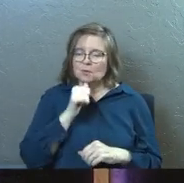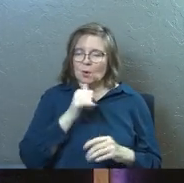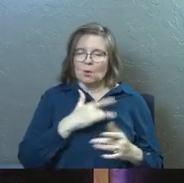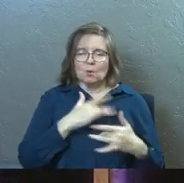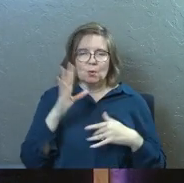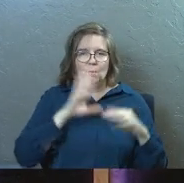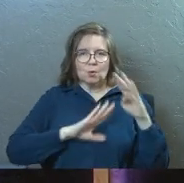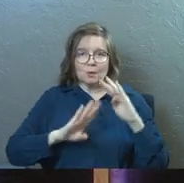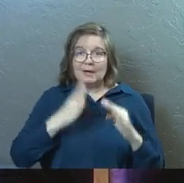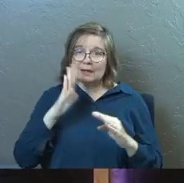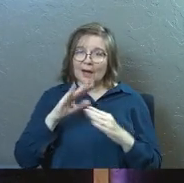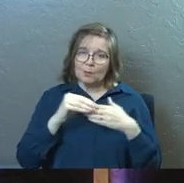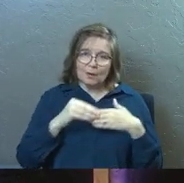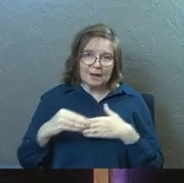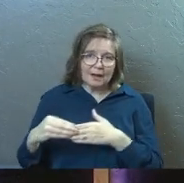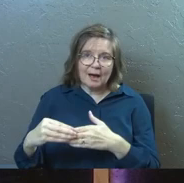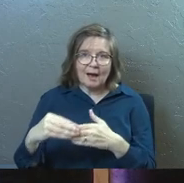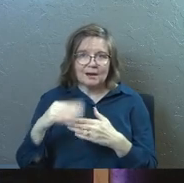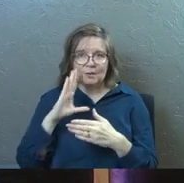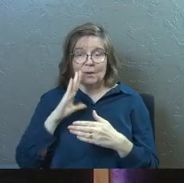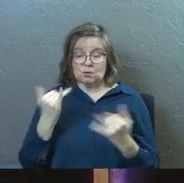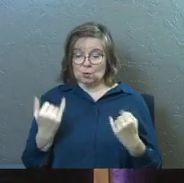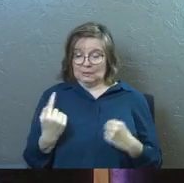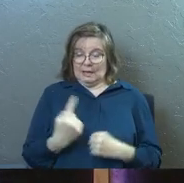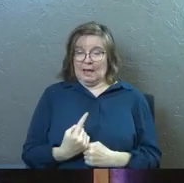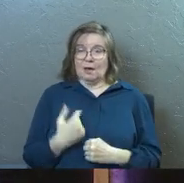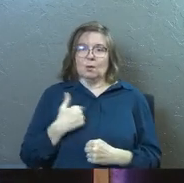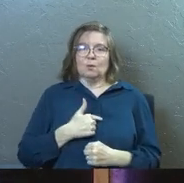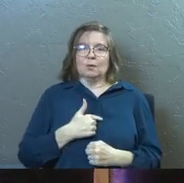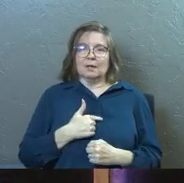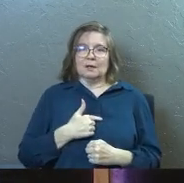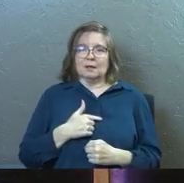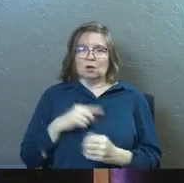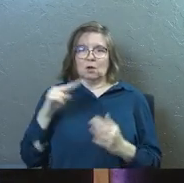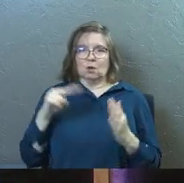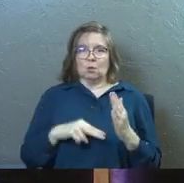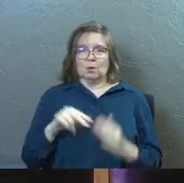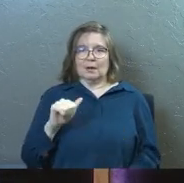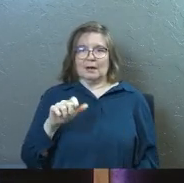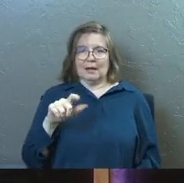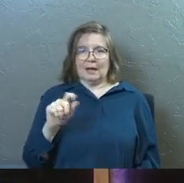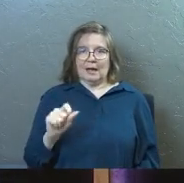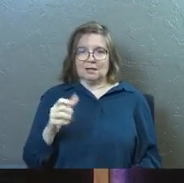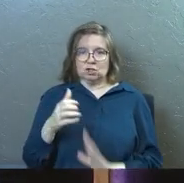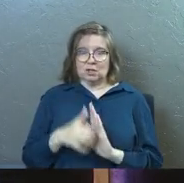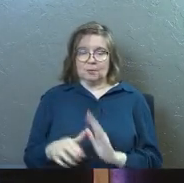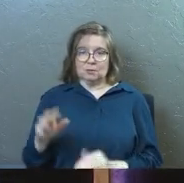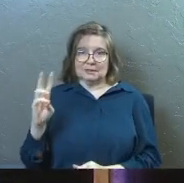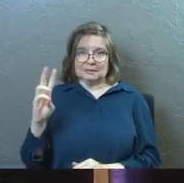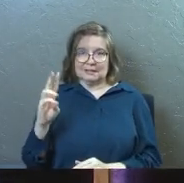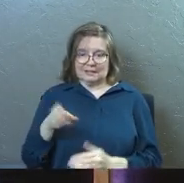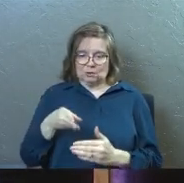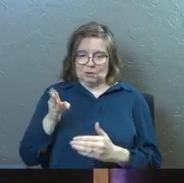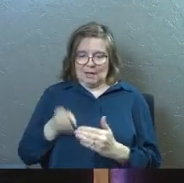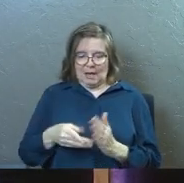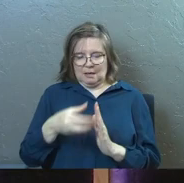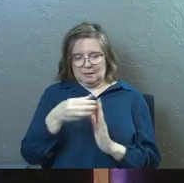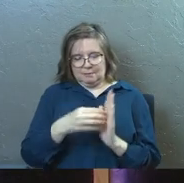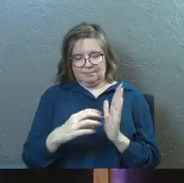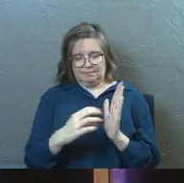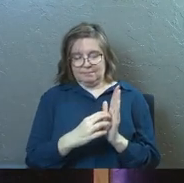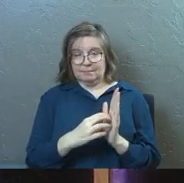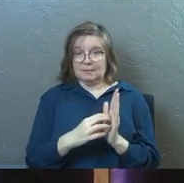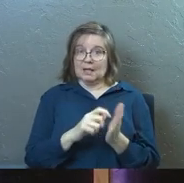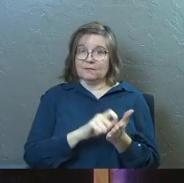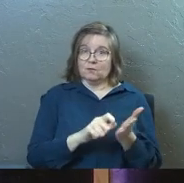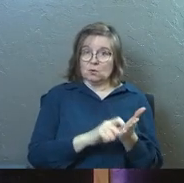Don't worry. God will guide you in those moments. So today, we're going to Acts chapter 6. And we're going to the end of Acts chapter 6. If